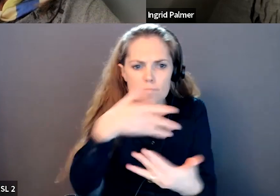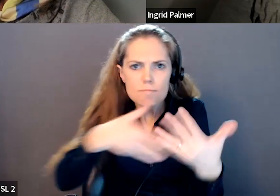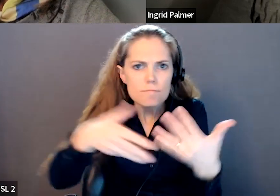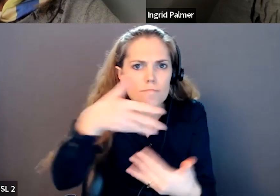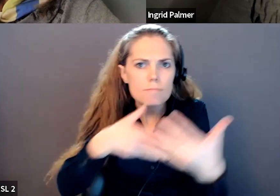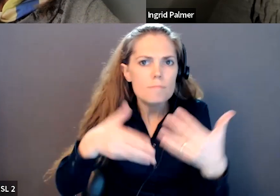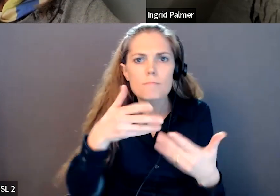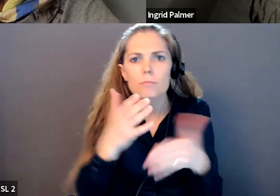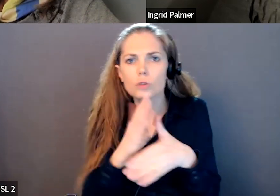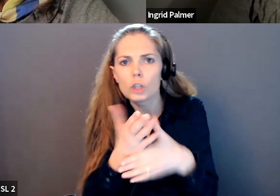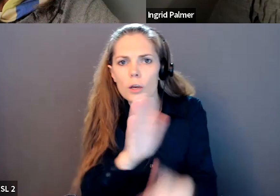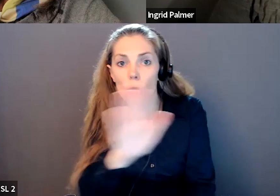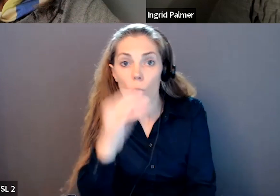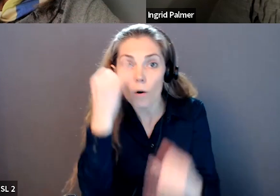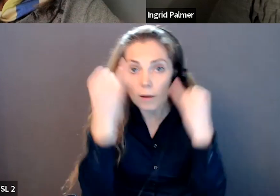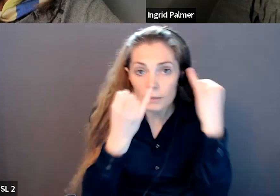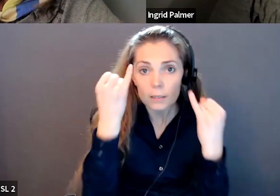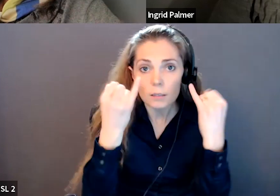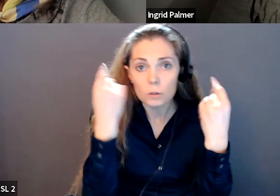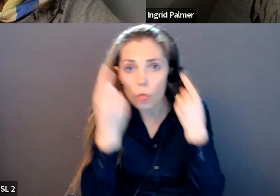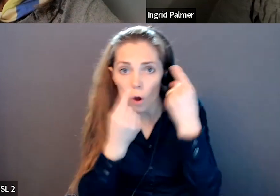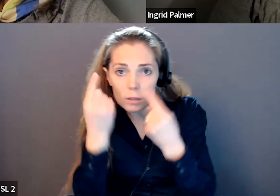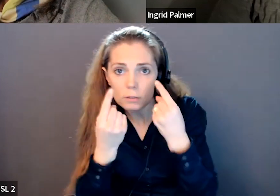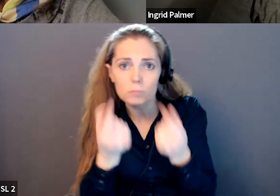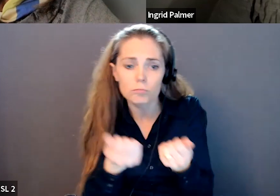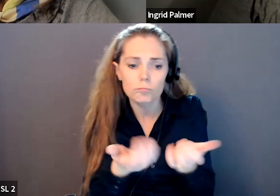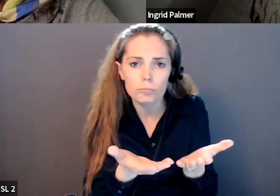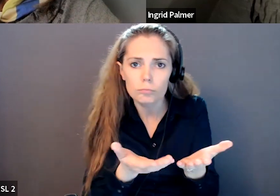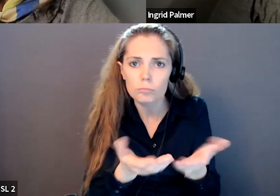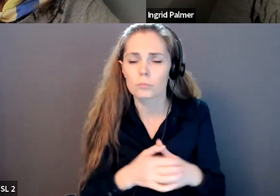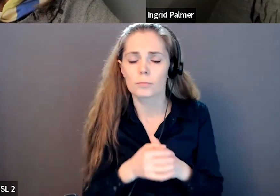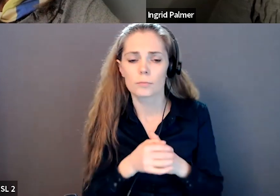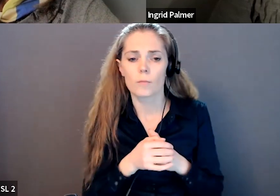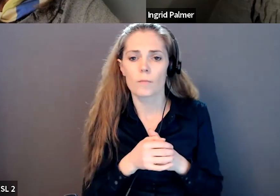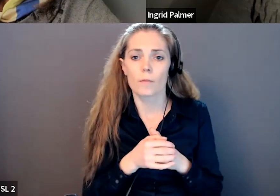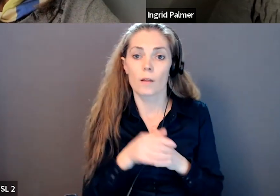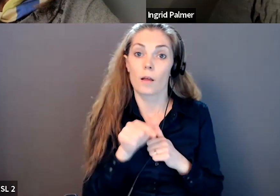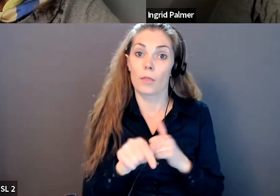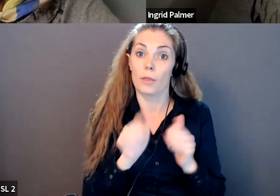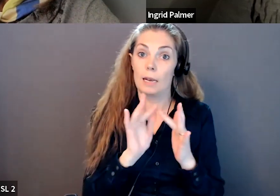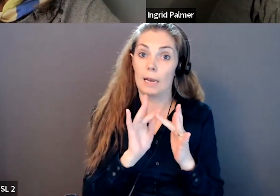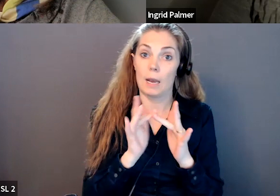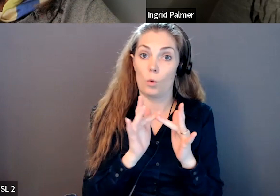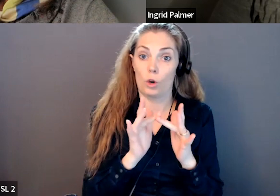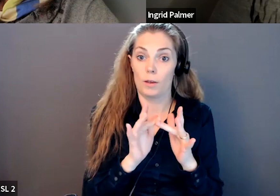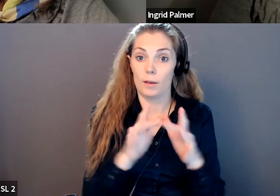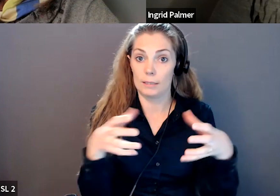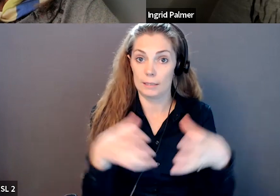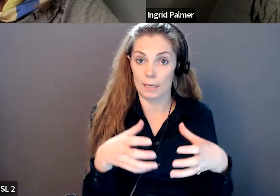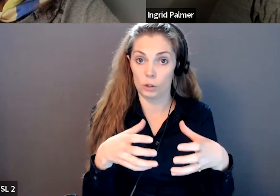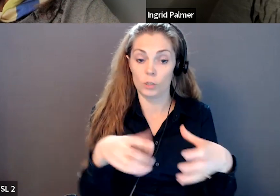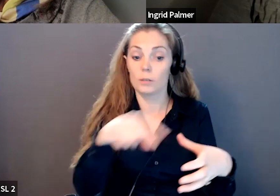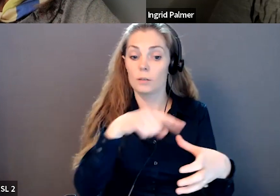and thoughts. Each networking session has a question to consider.